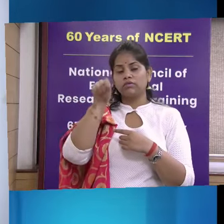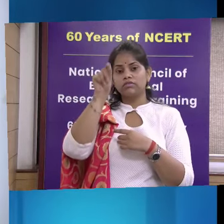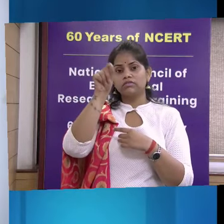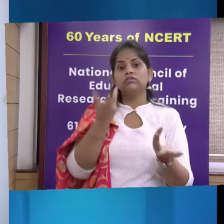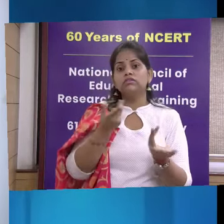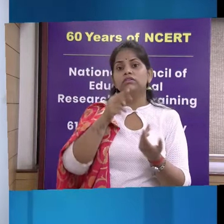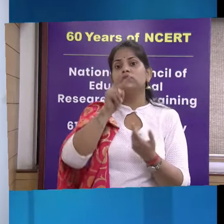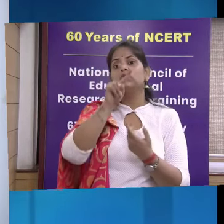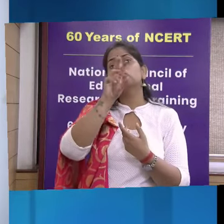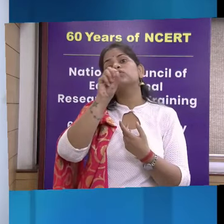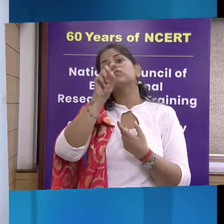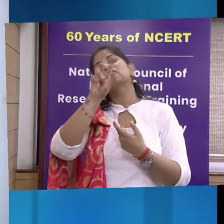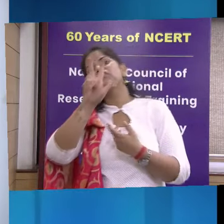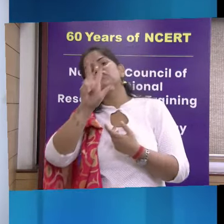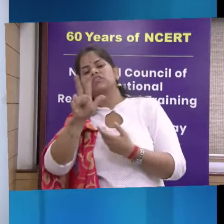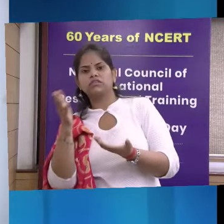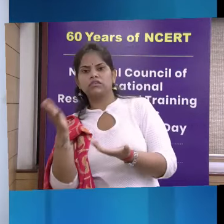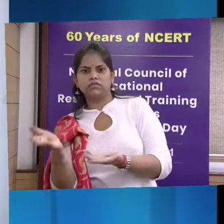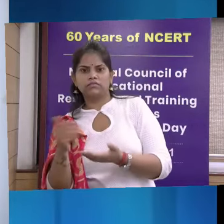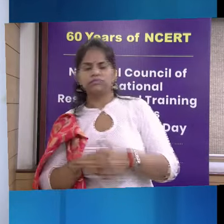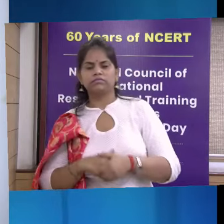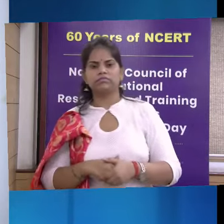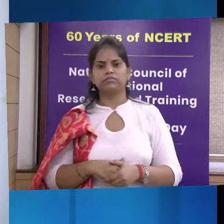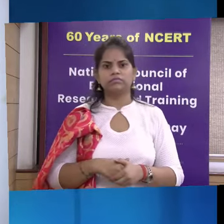moreover, among enrolled children,